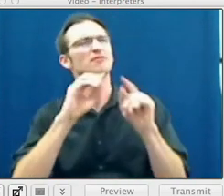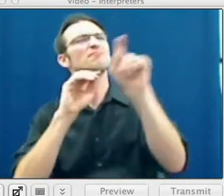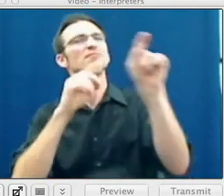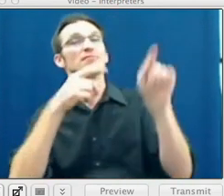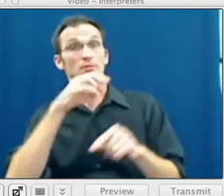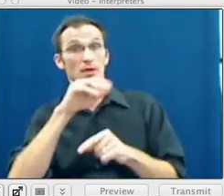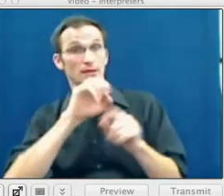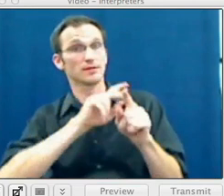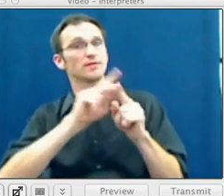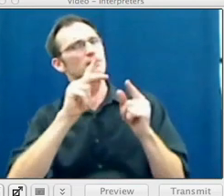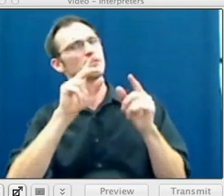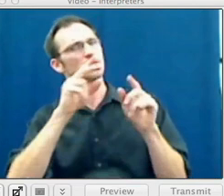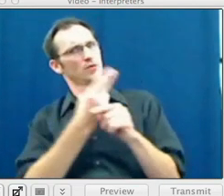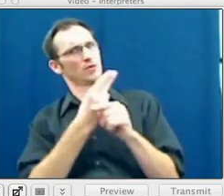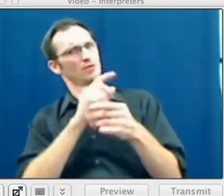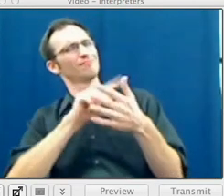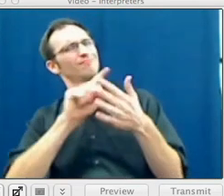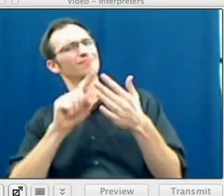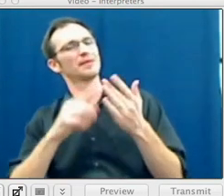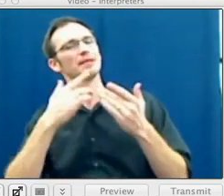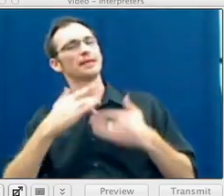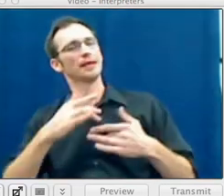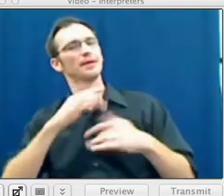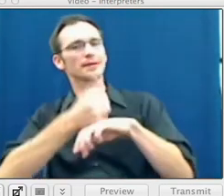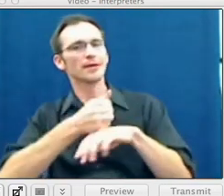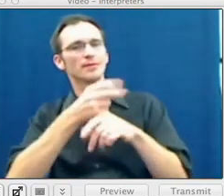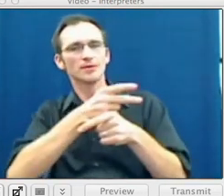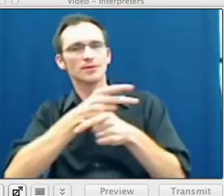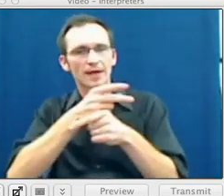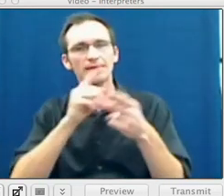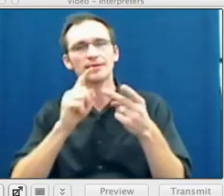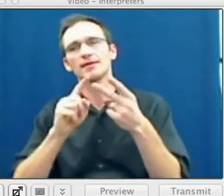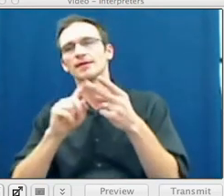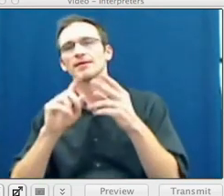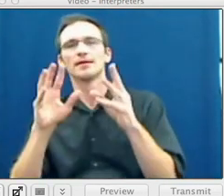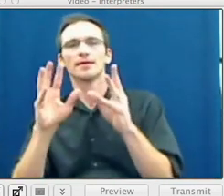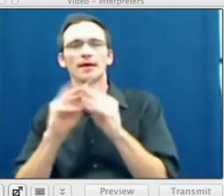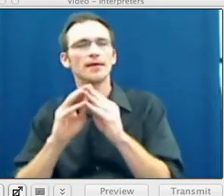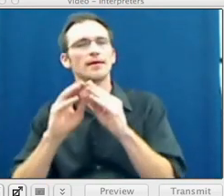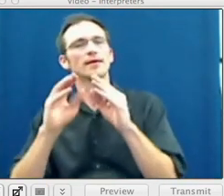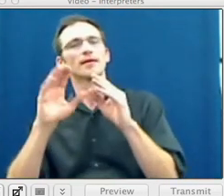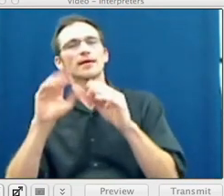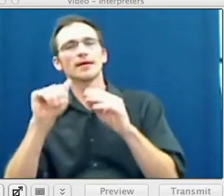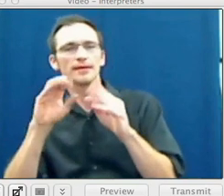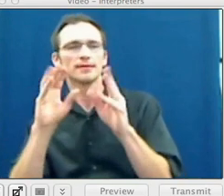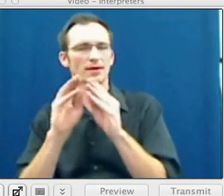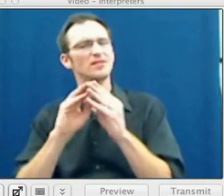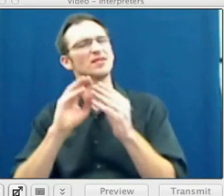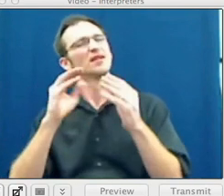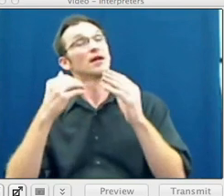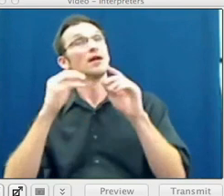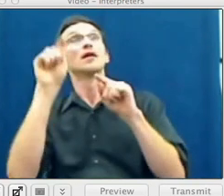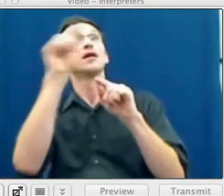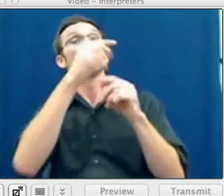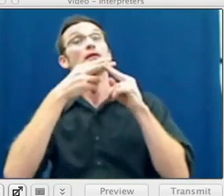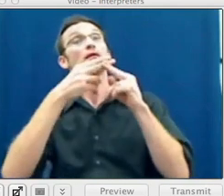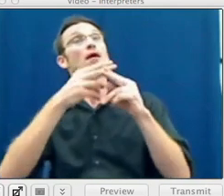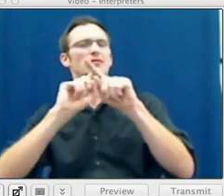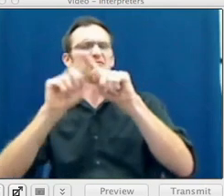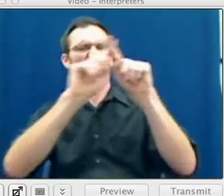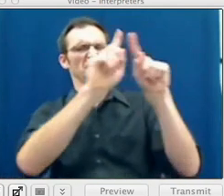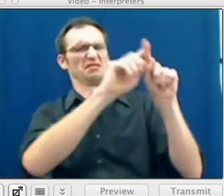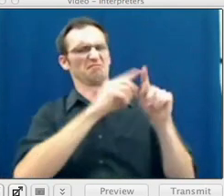There are different names associated with reflective practices, but they can all be distilled down to talking about